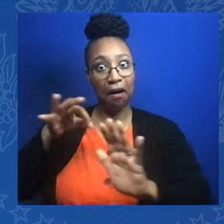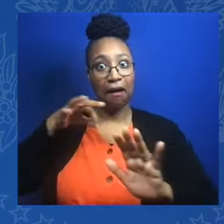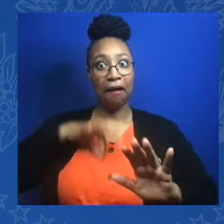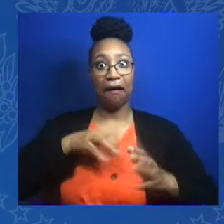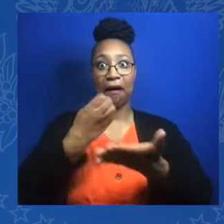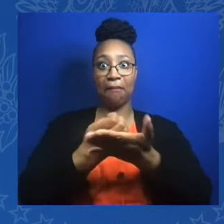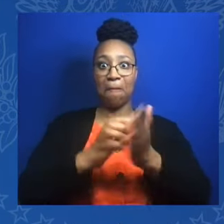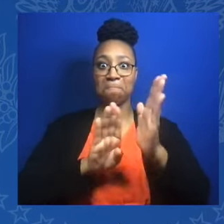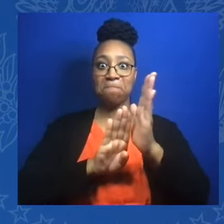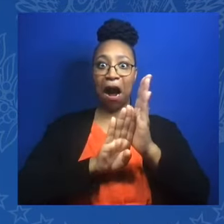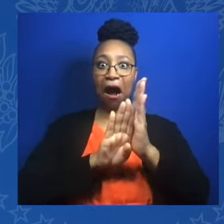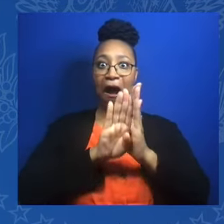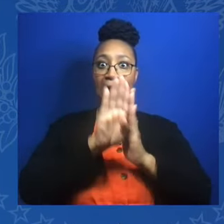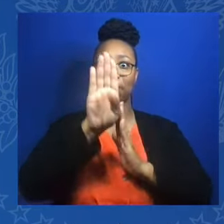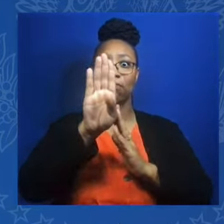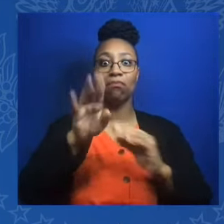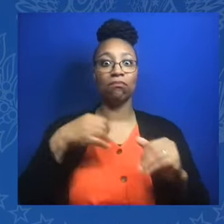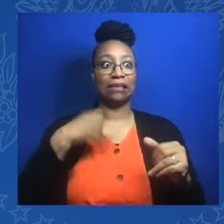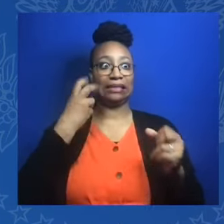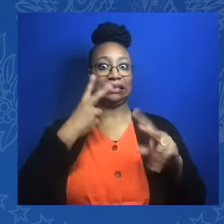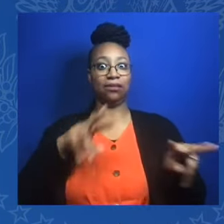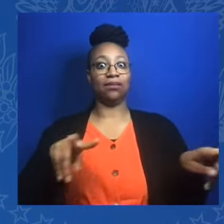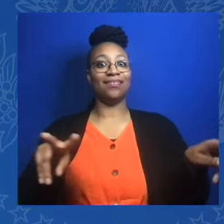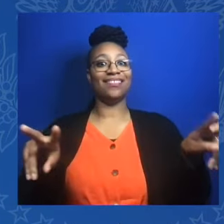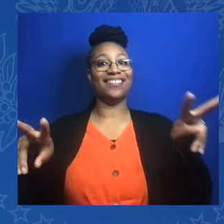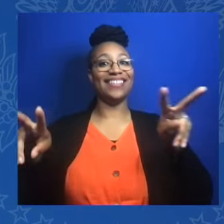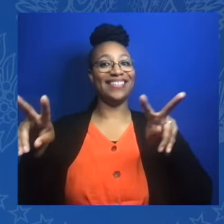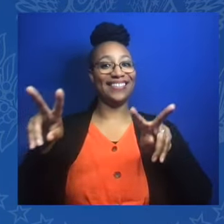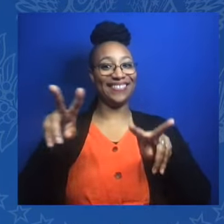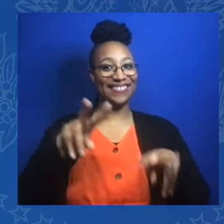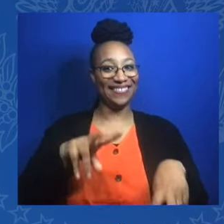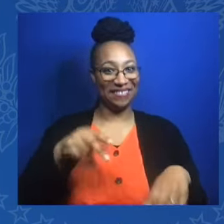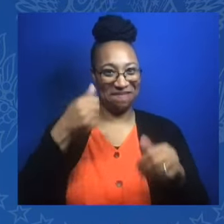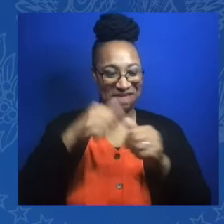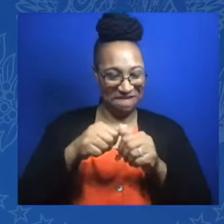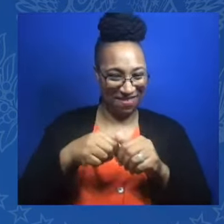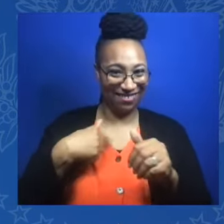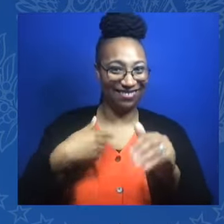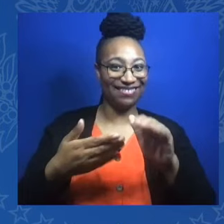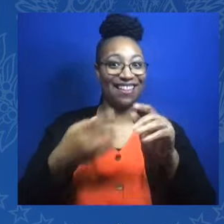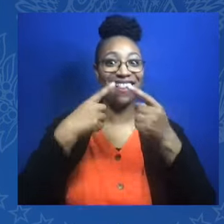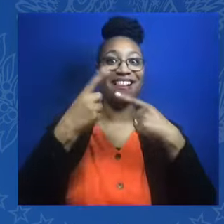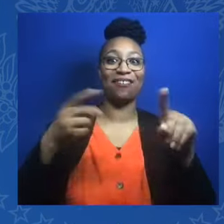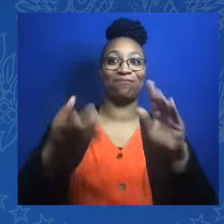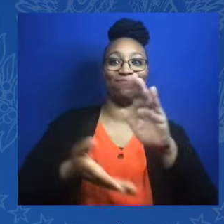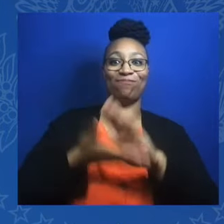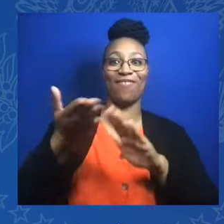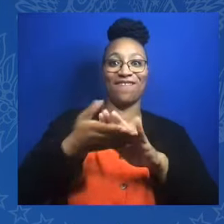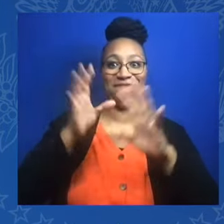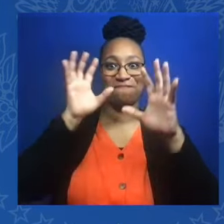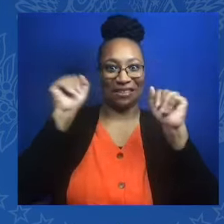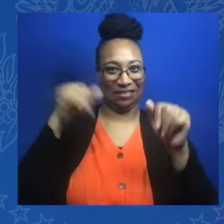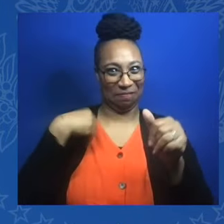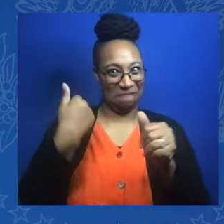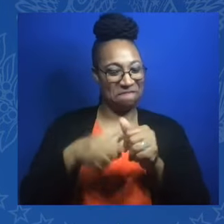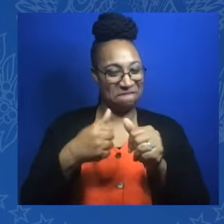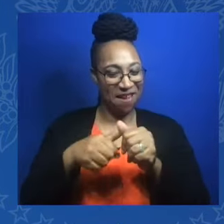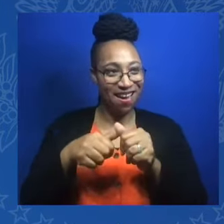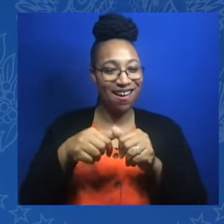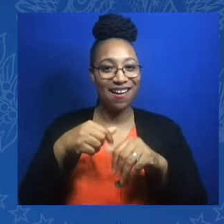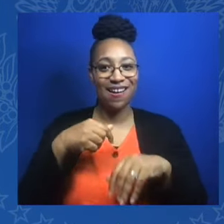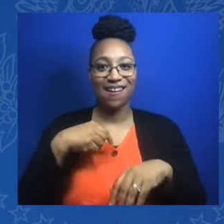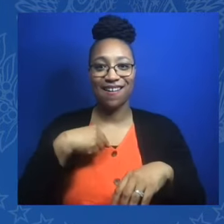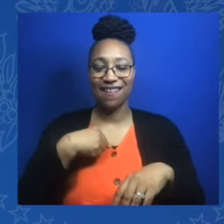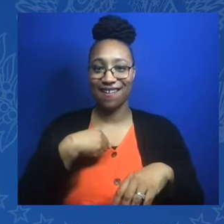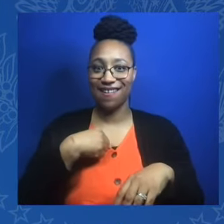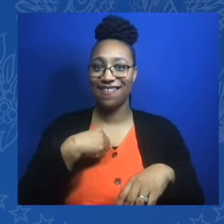those kind of green Democrats, and Republicans used to be the same in my place. Well, guess what? I